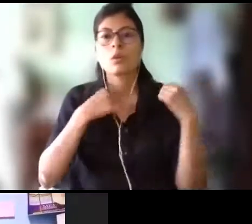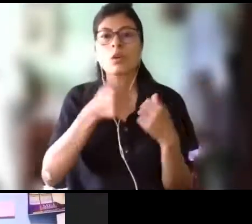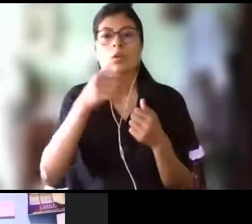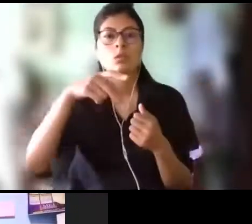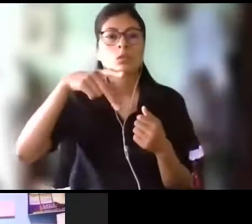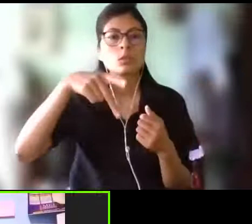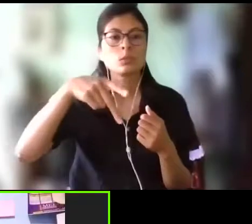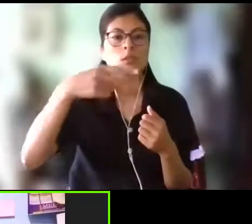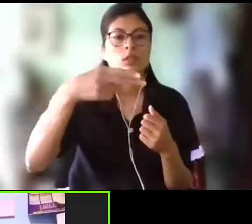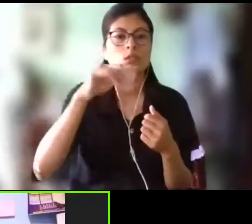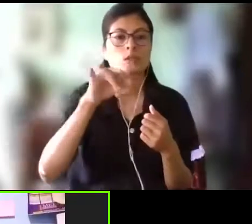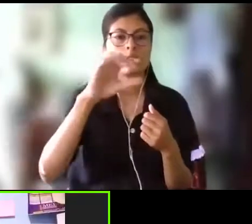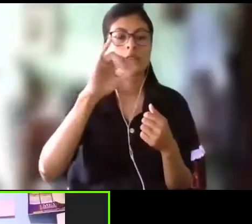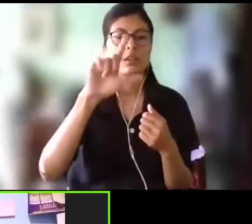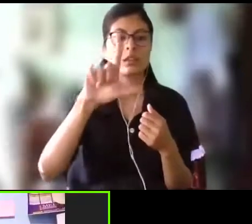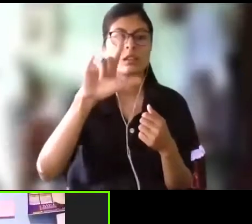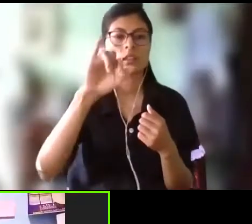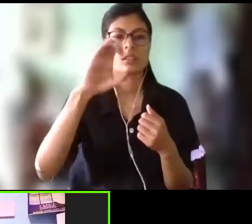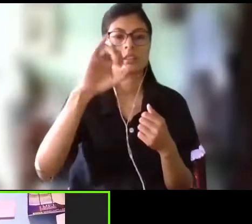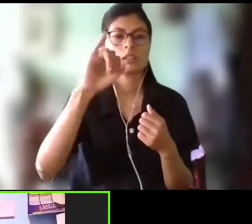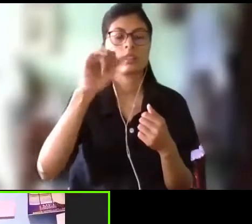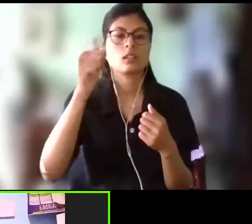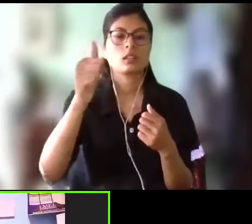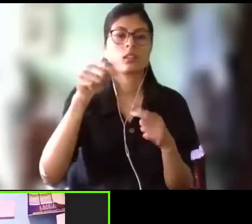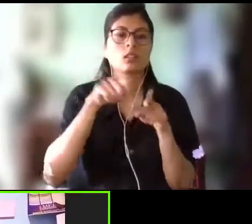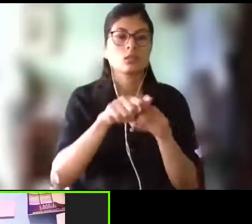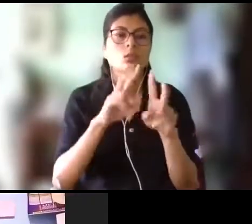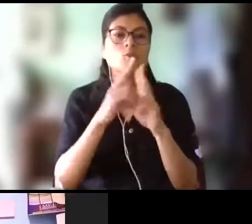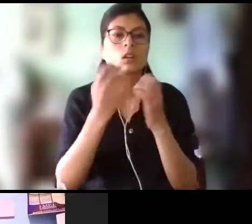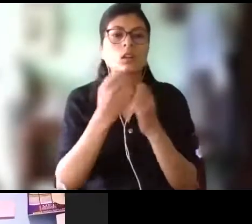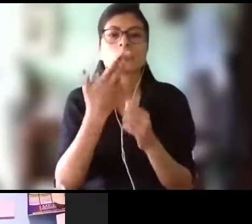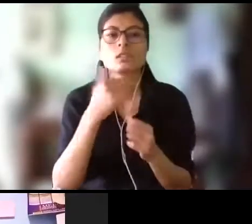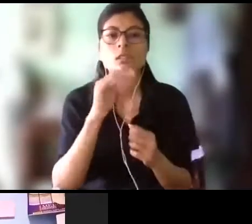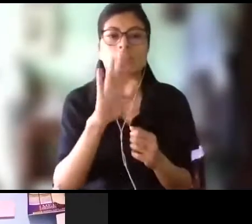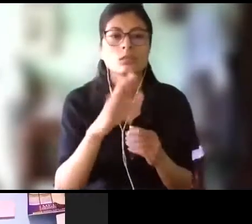in executing. So I know SVG